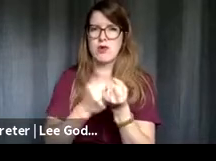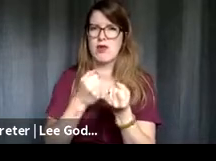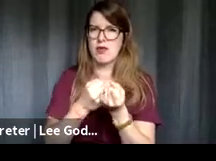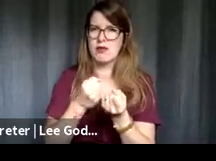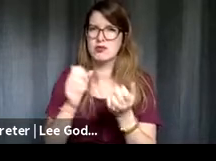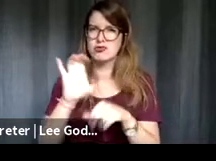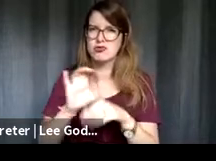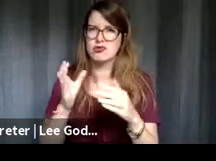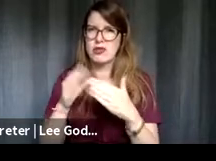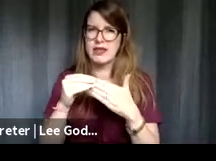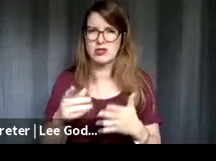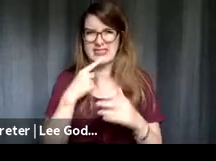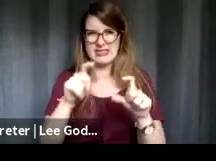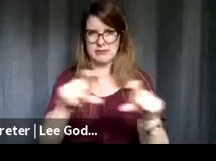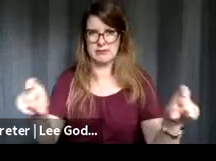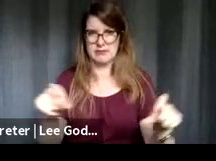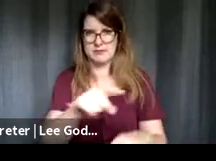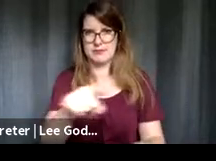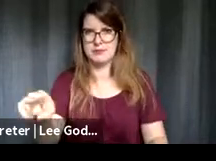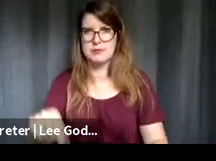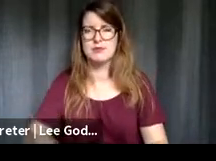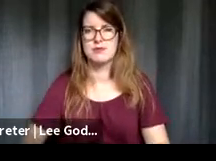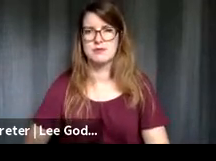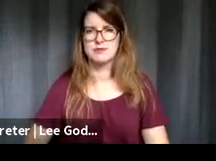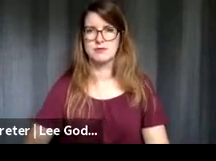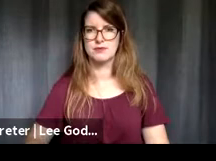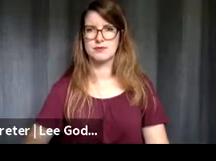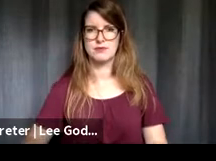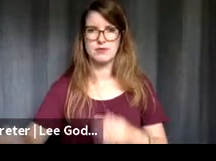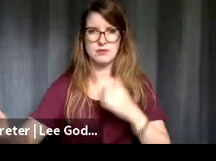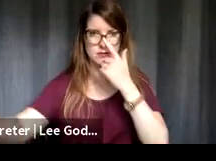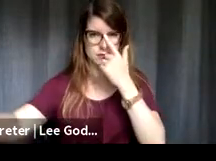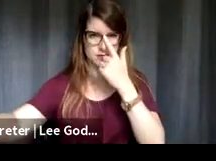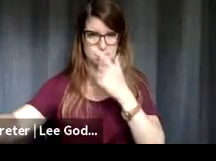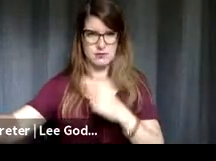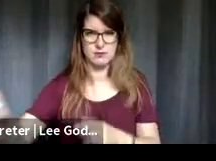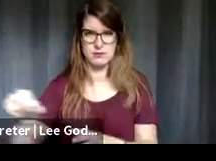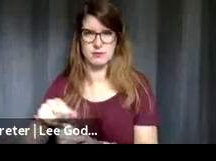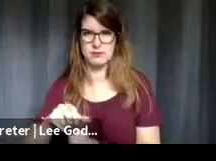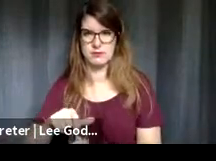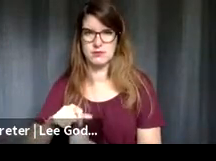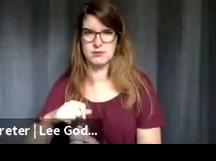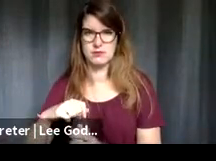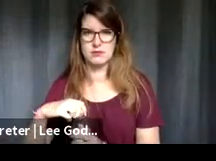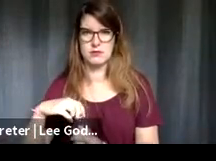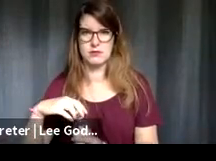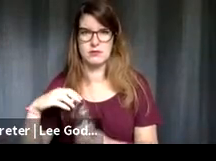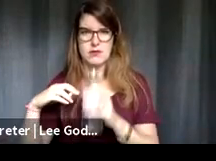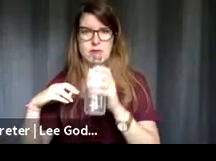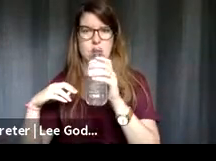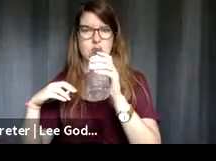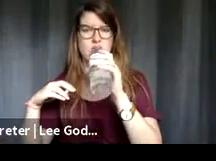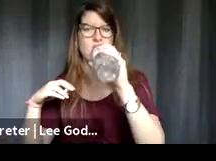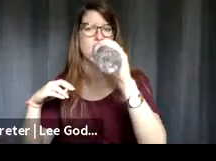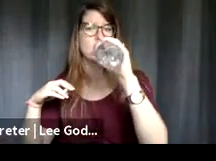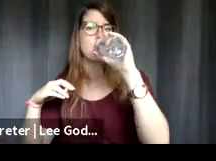the why. He said, nothing much is working in this world anymore. There are very few things that truly transform people's lives.